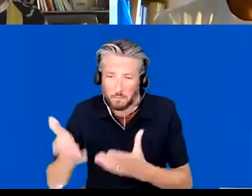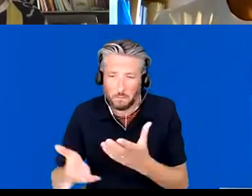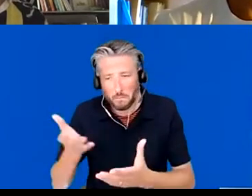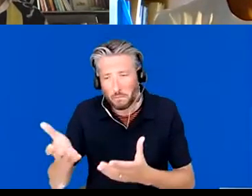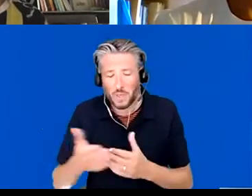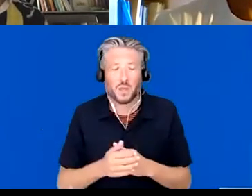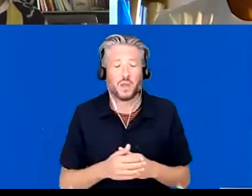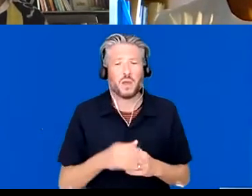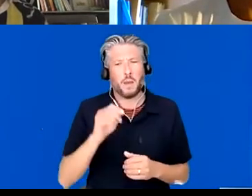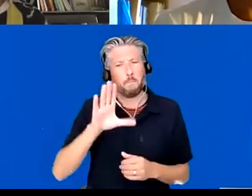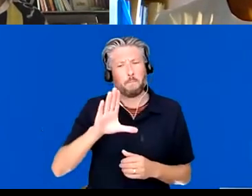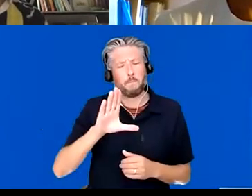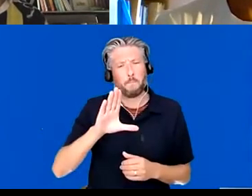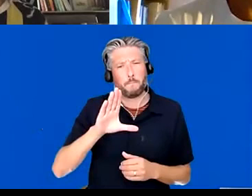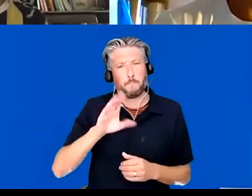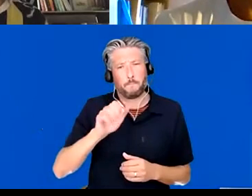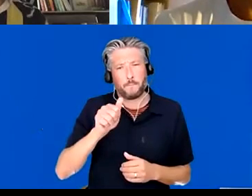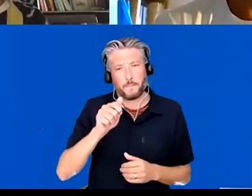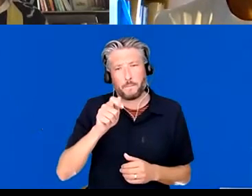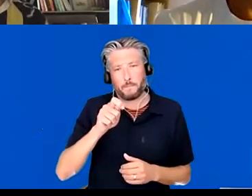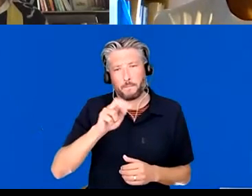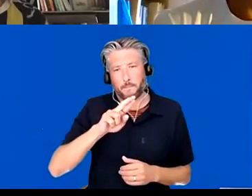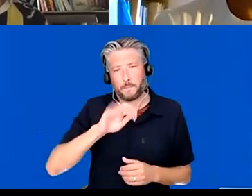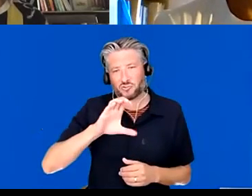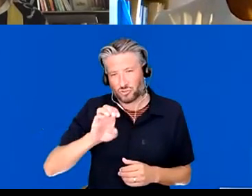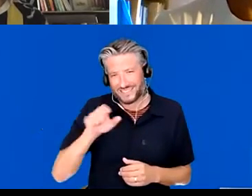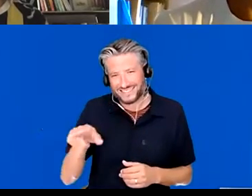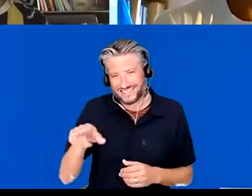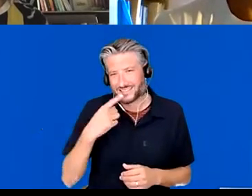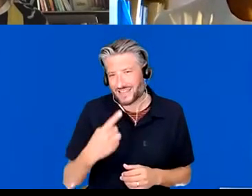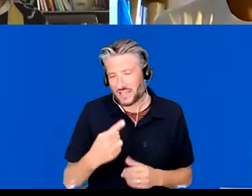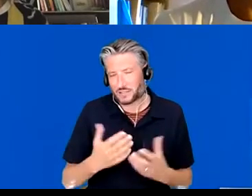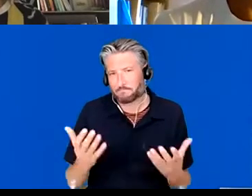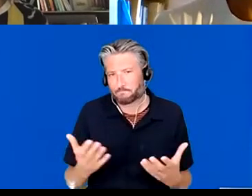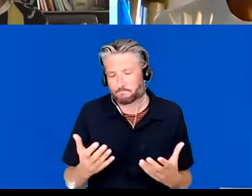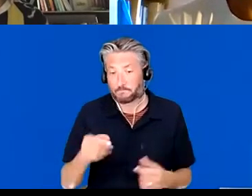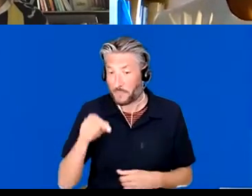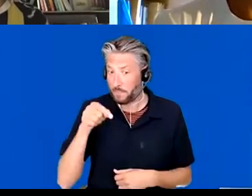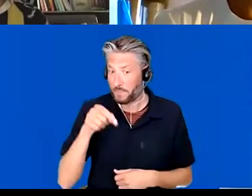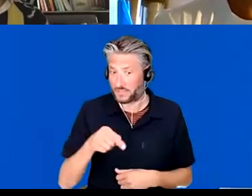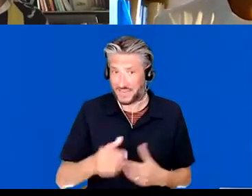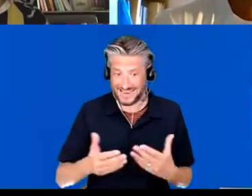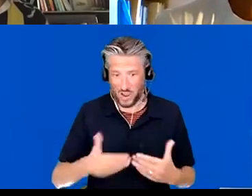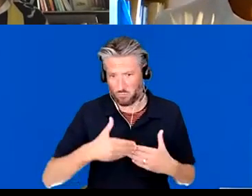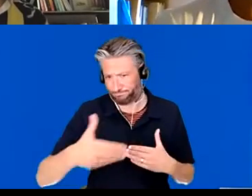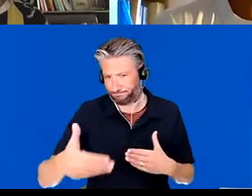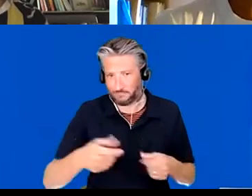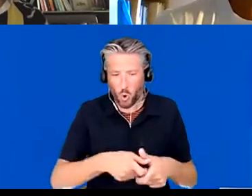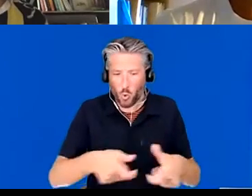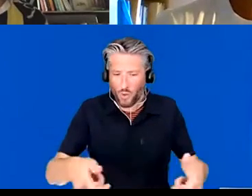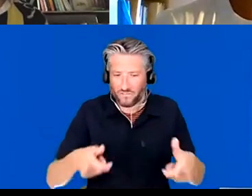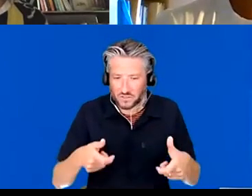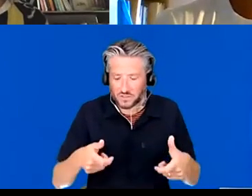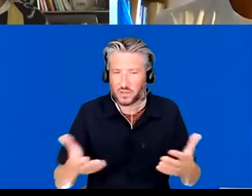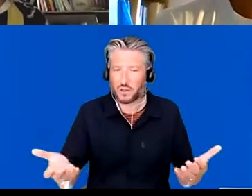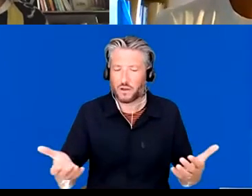Beatrix made, which I think is really important, is that this generation of conferences is very much physical conferences cloned